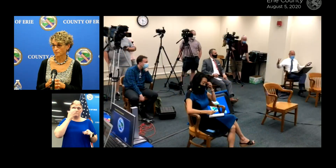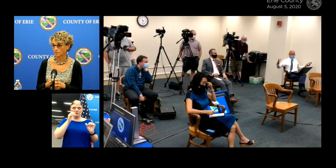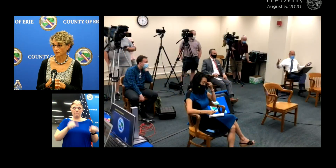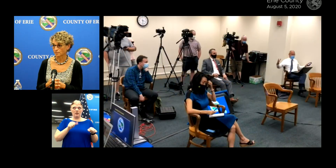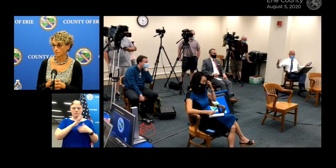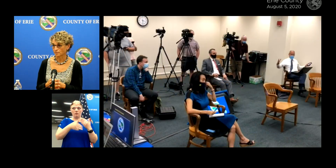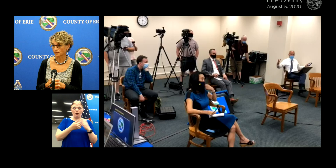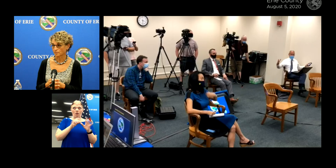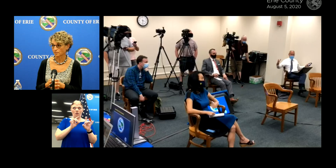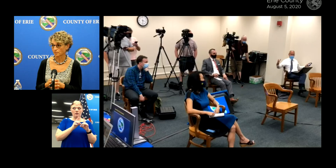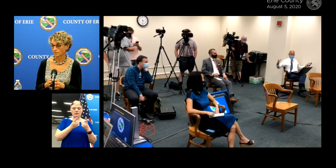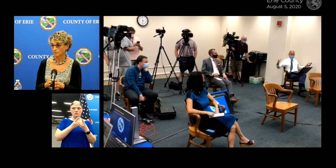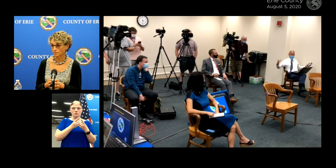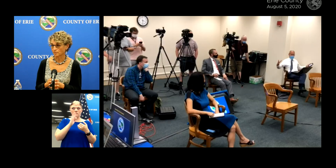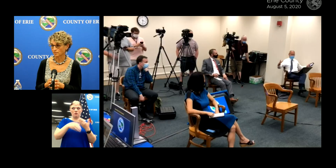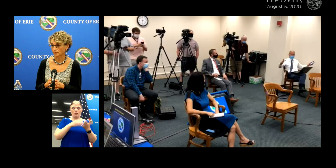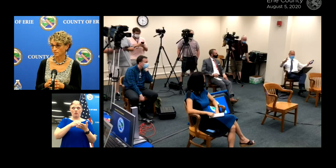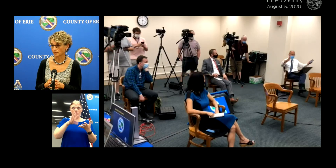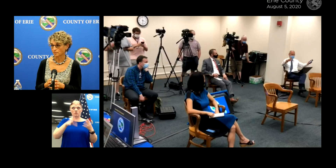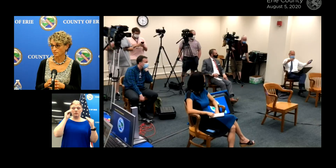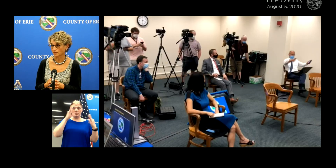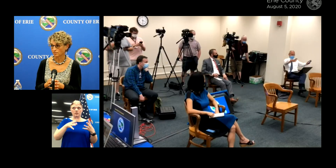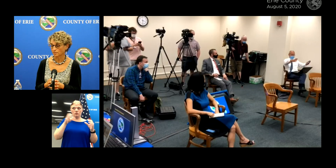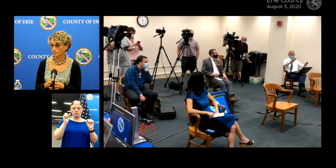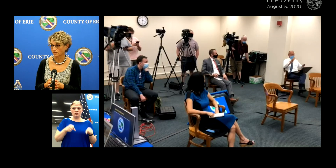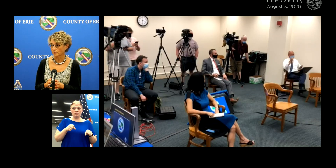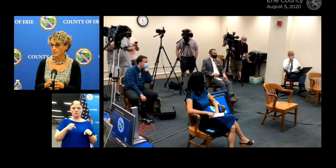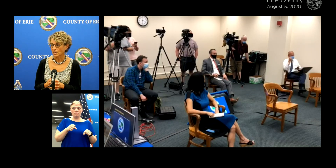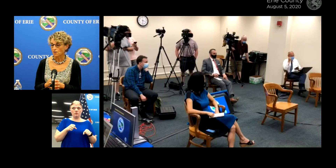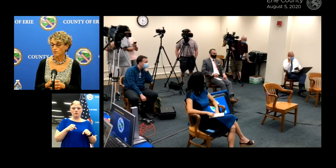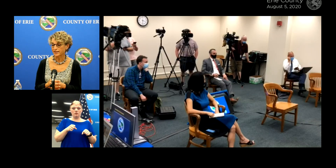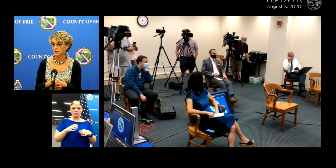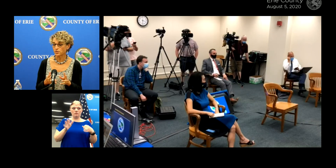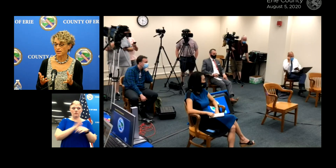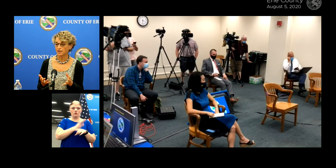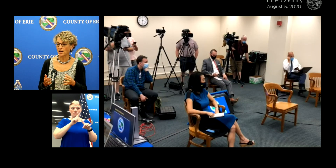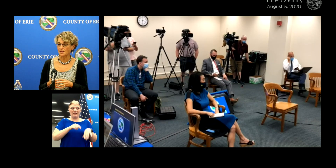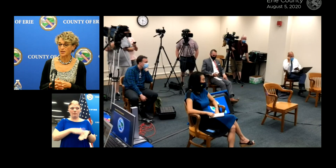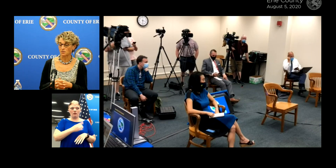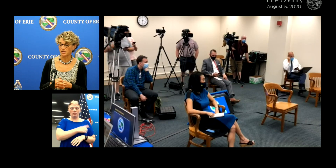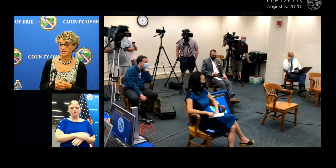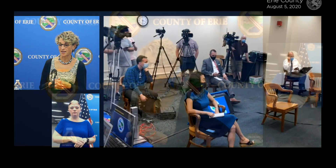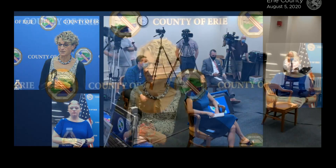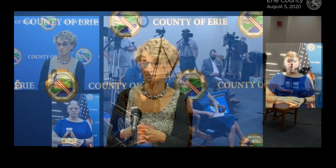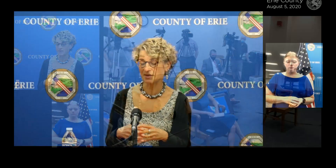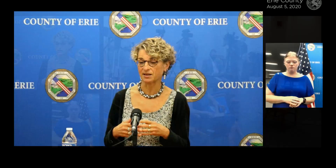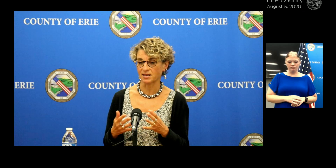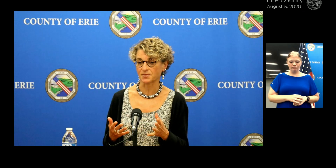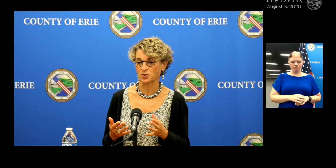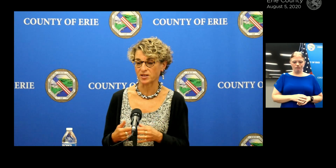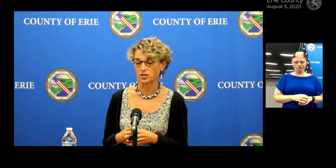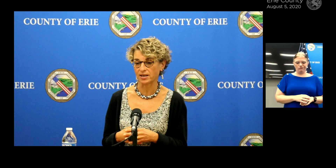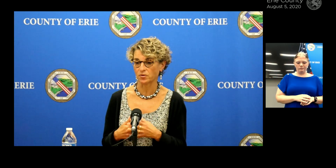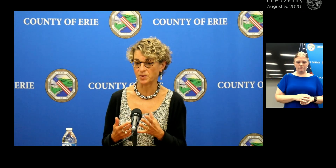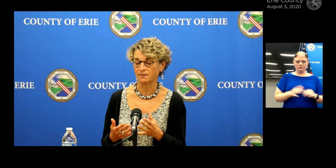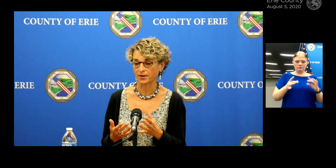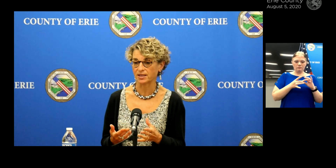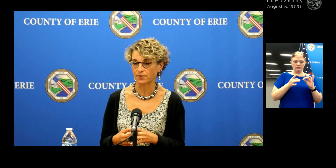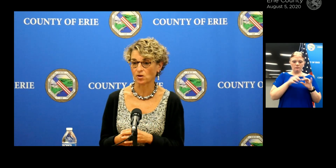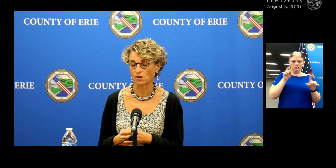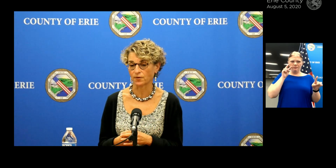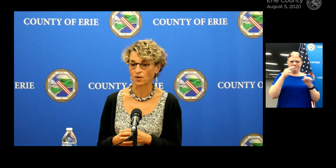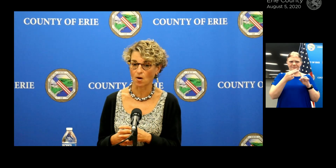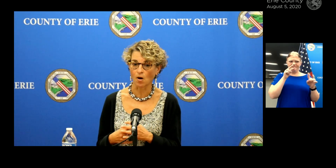those districts, that all those students and teachers could be totally reliant on you. Right, so the comment was the observation that it would be